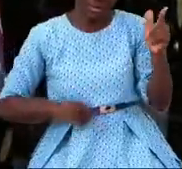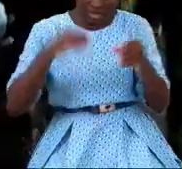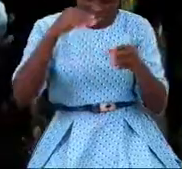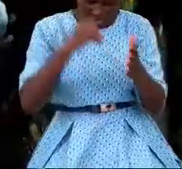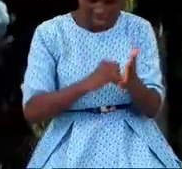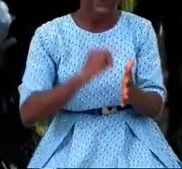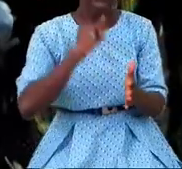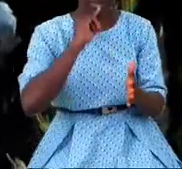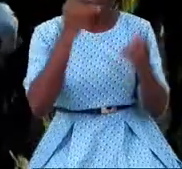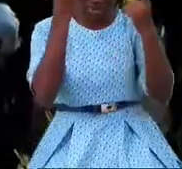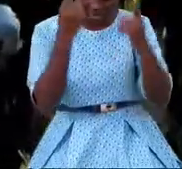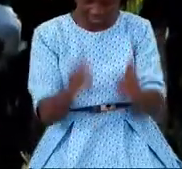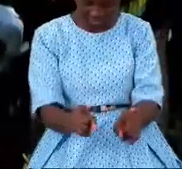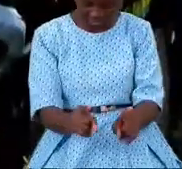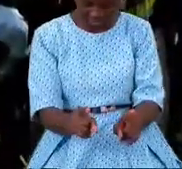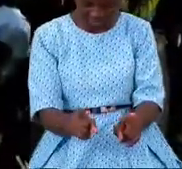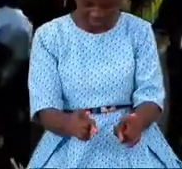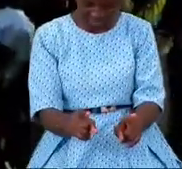pray.